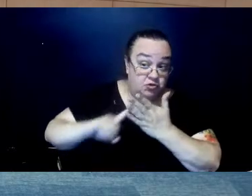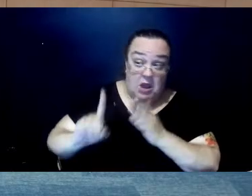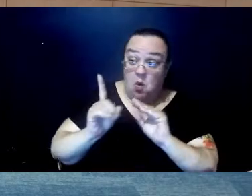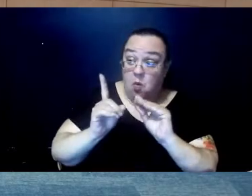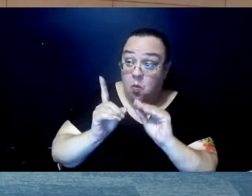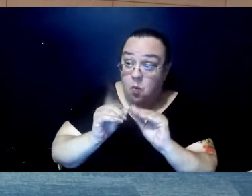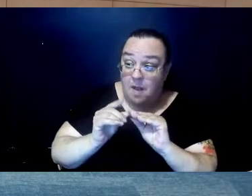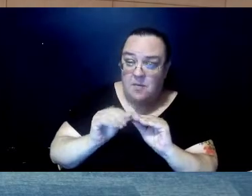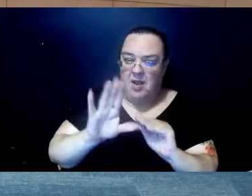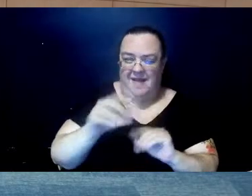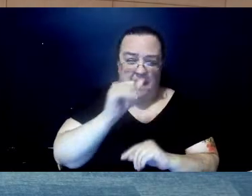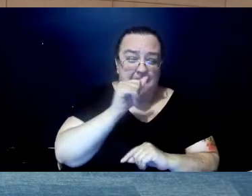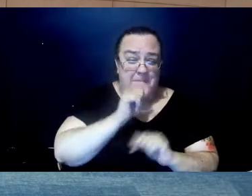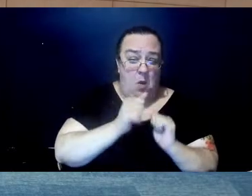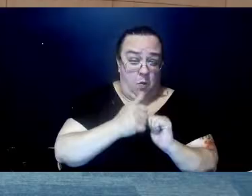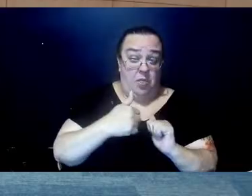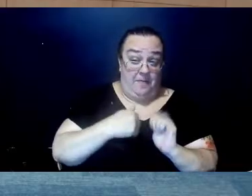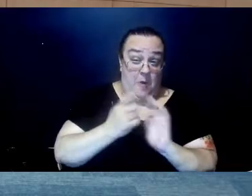me one moment, please, okay?